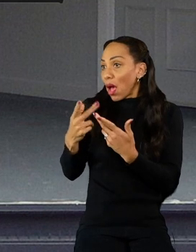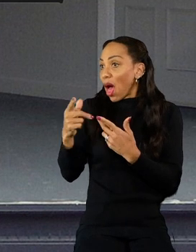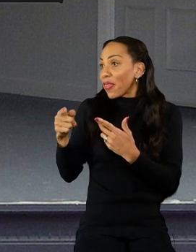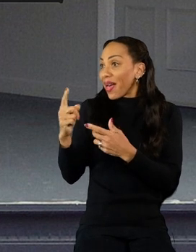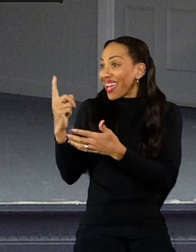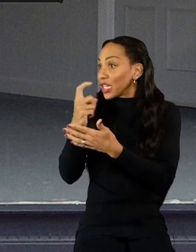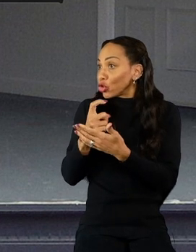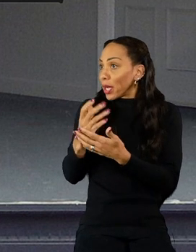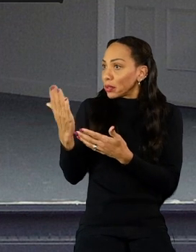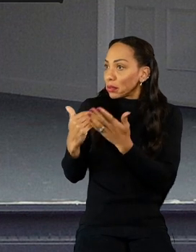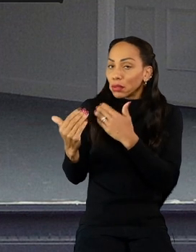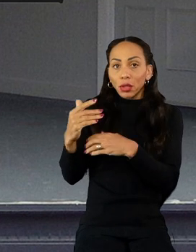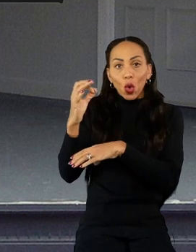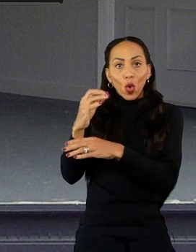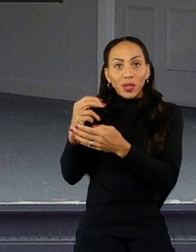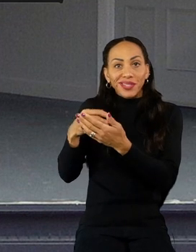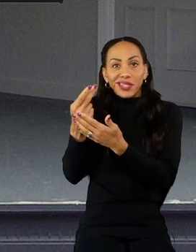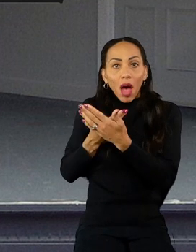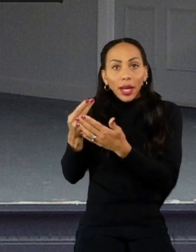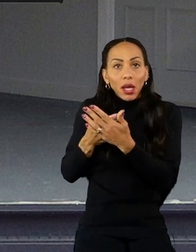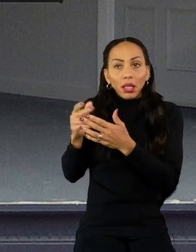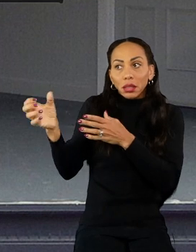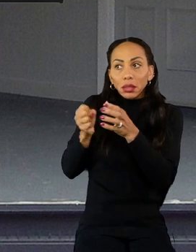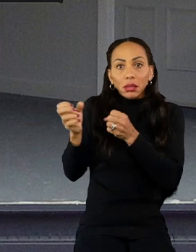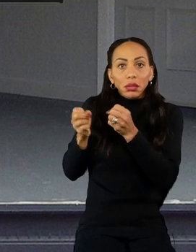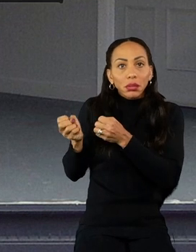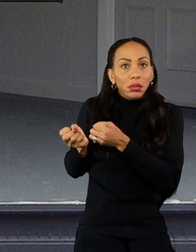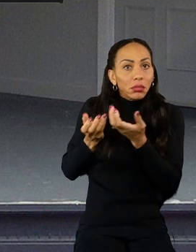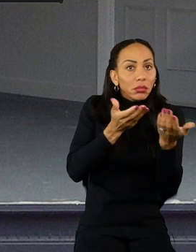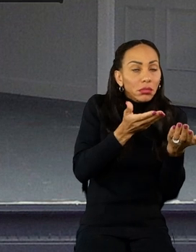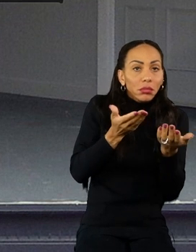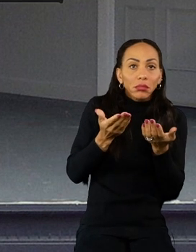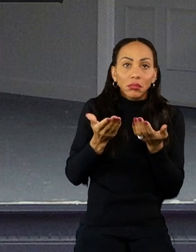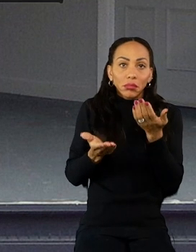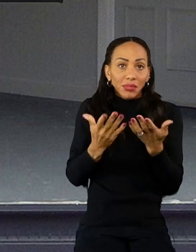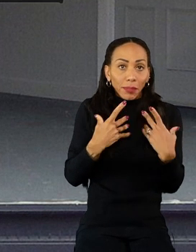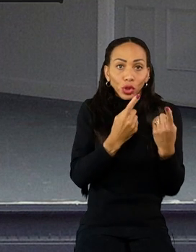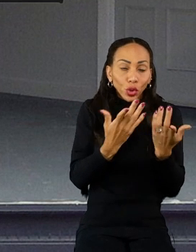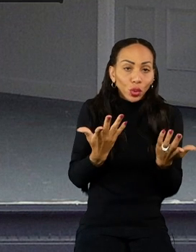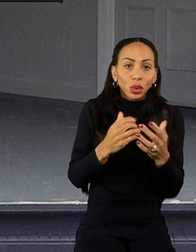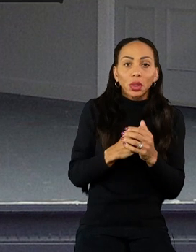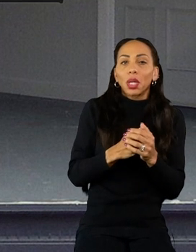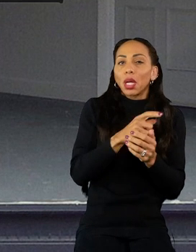on those, and I can get other illustrators and designers involved. It's up to you.